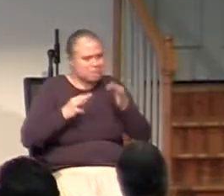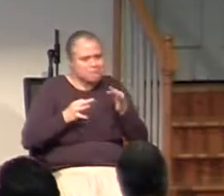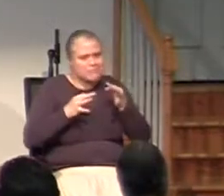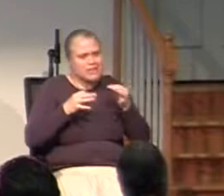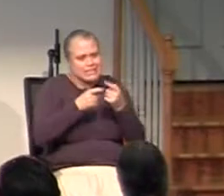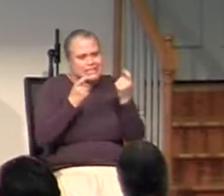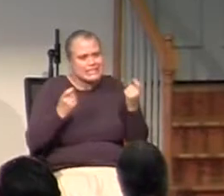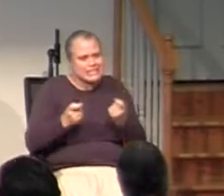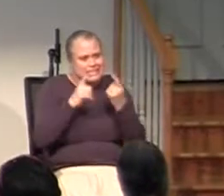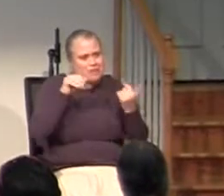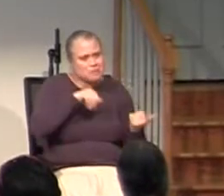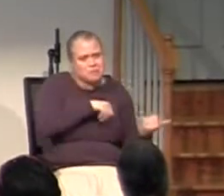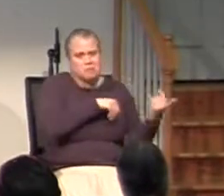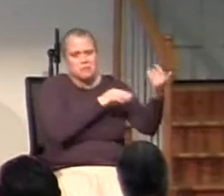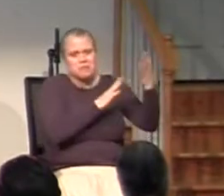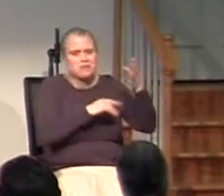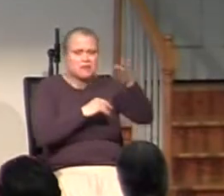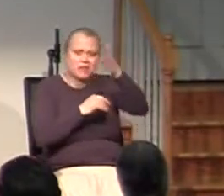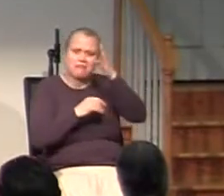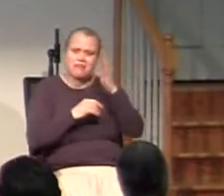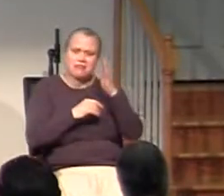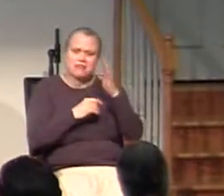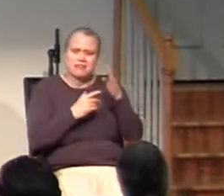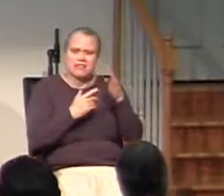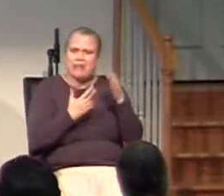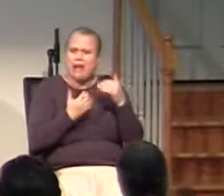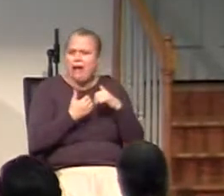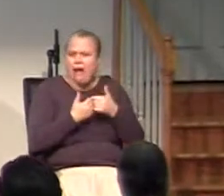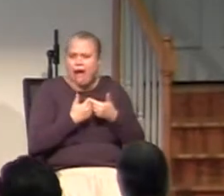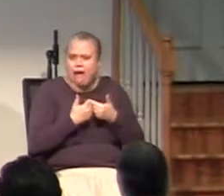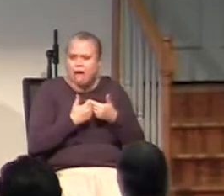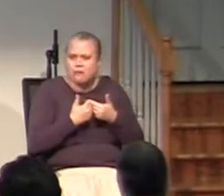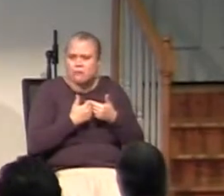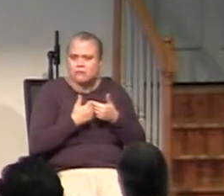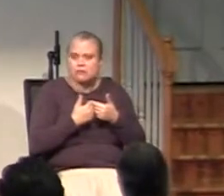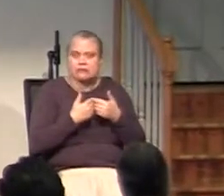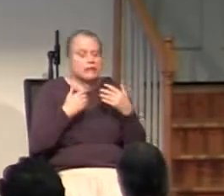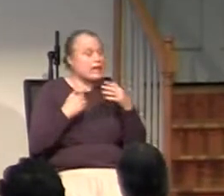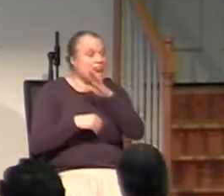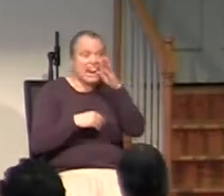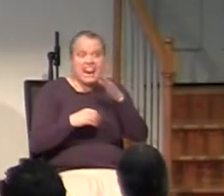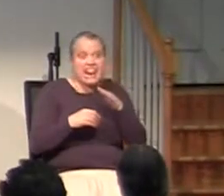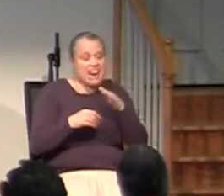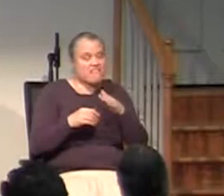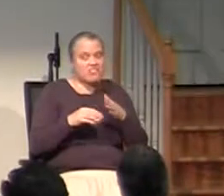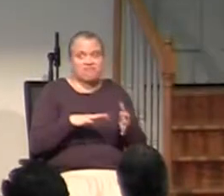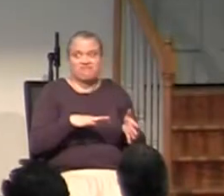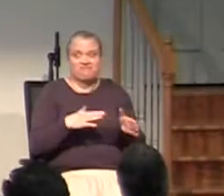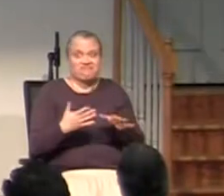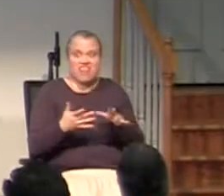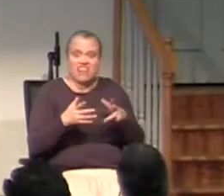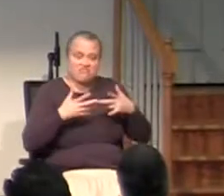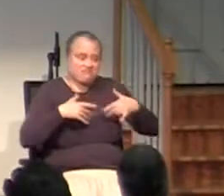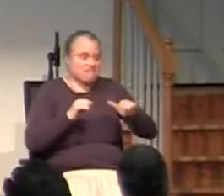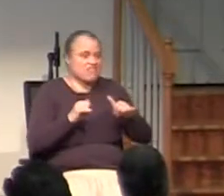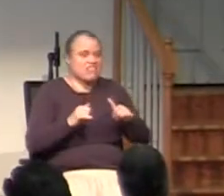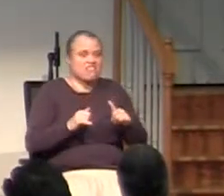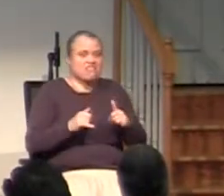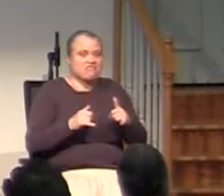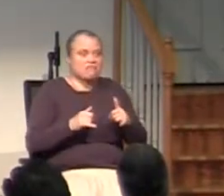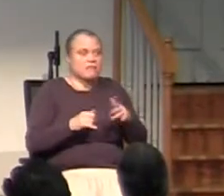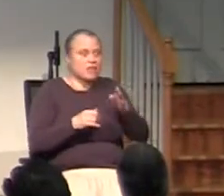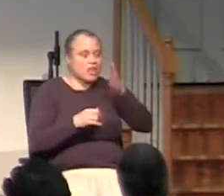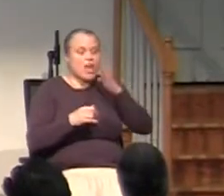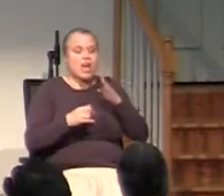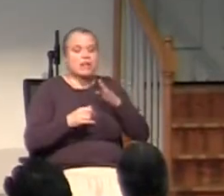presence of God and yet not decease. But God in his mercy kept him